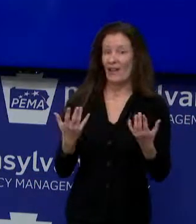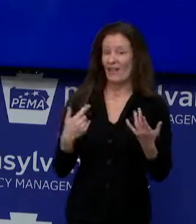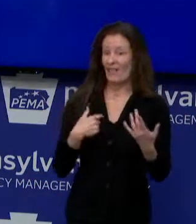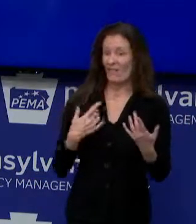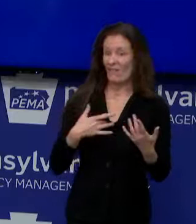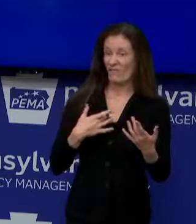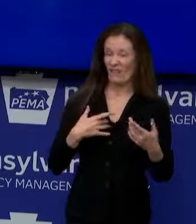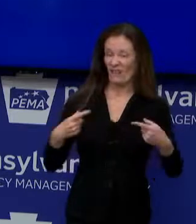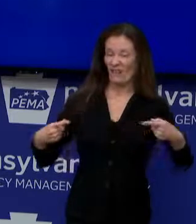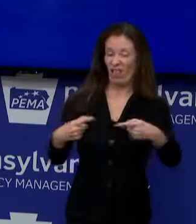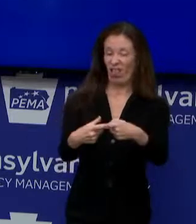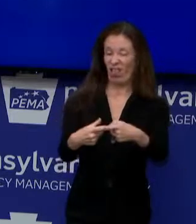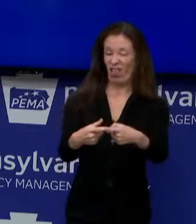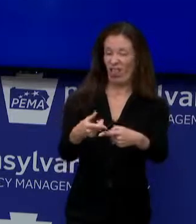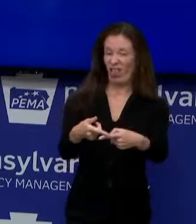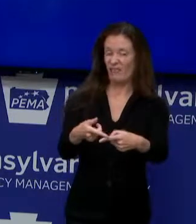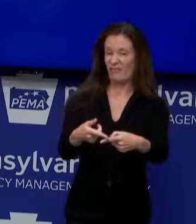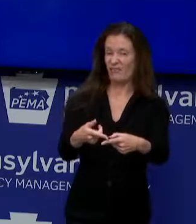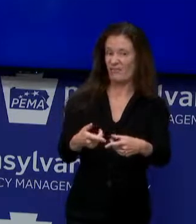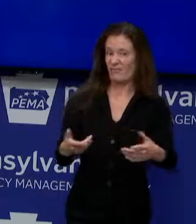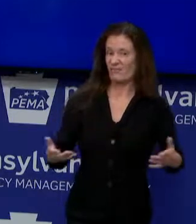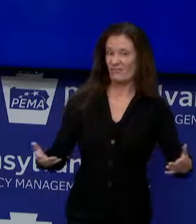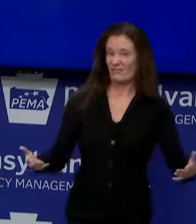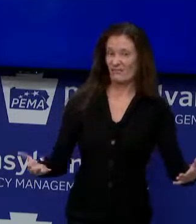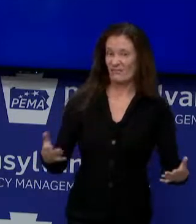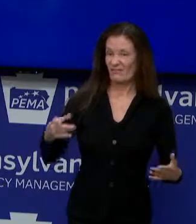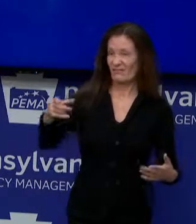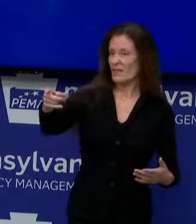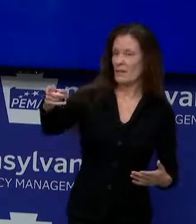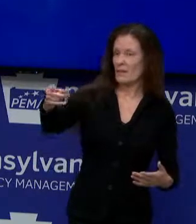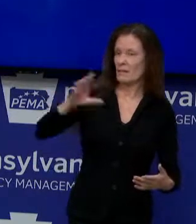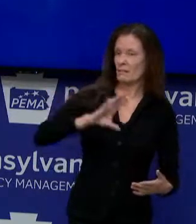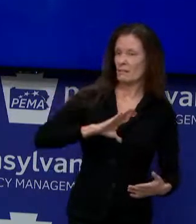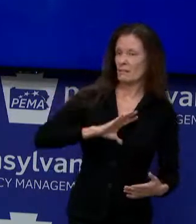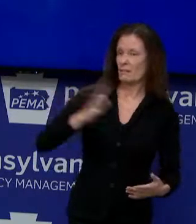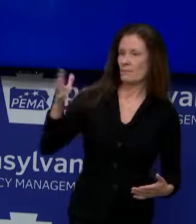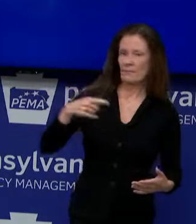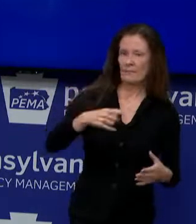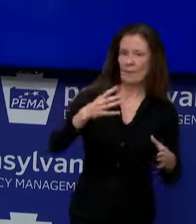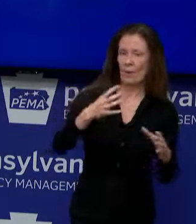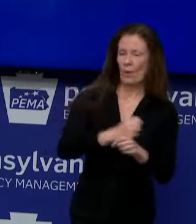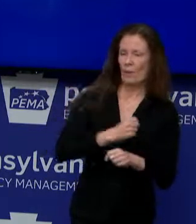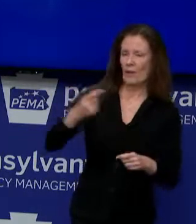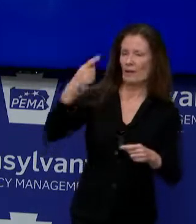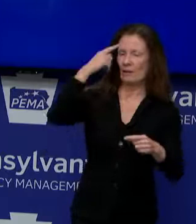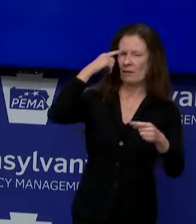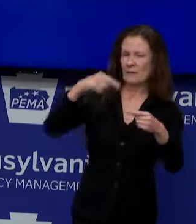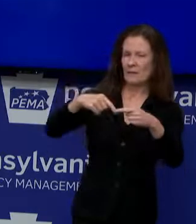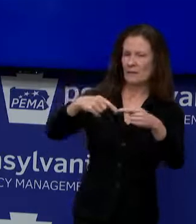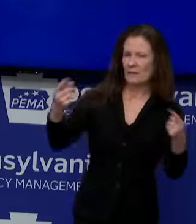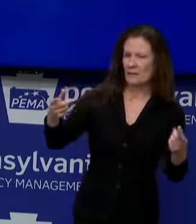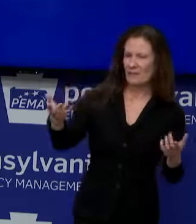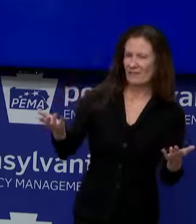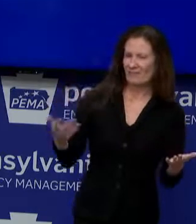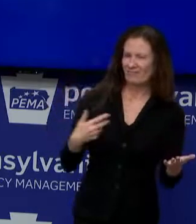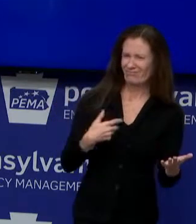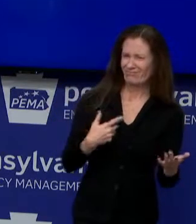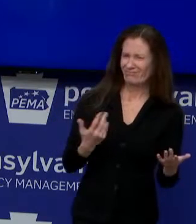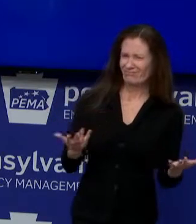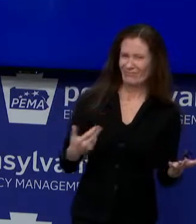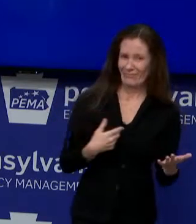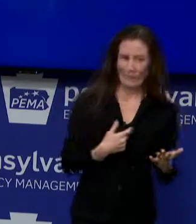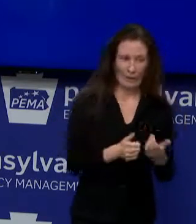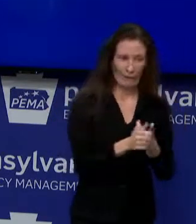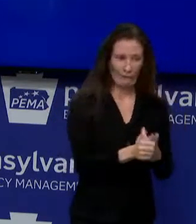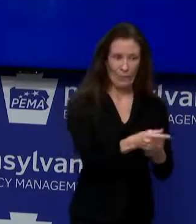with their own interests. It's inconsistent with their own election. It's inconsistent with the way democracy is intended to work. It's